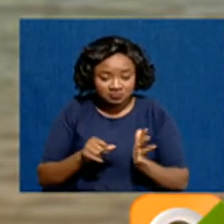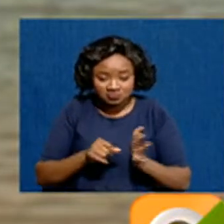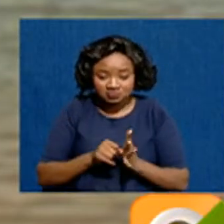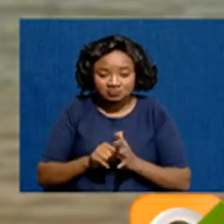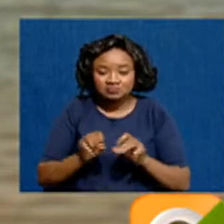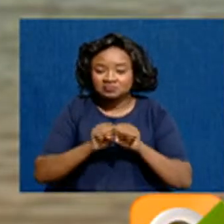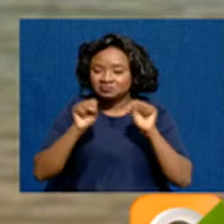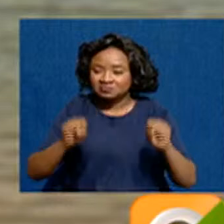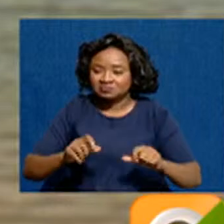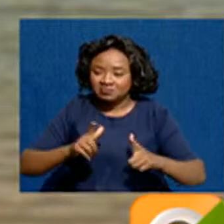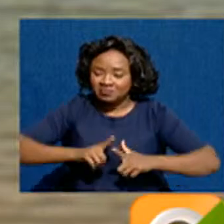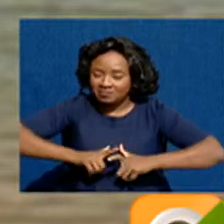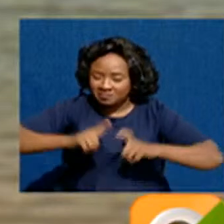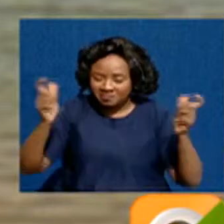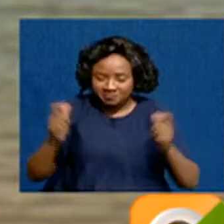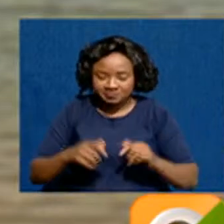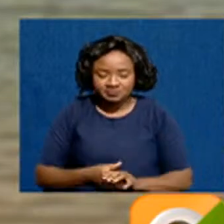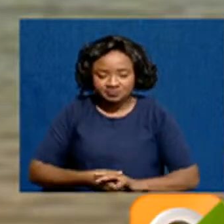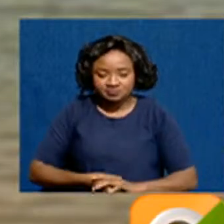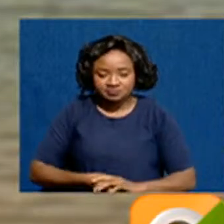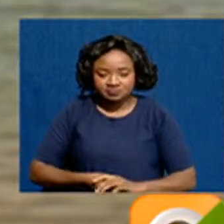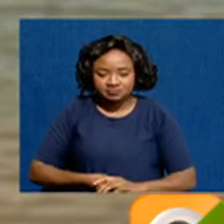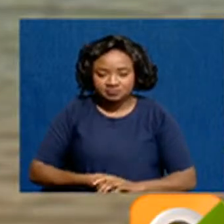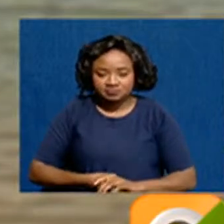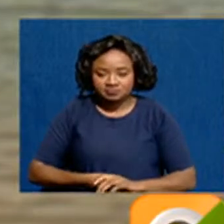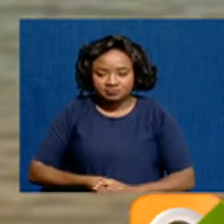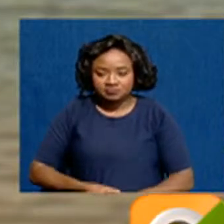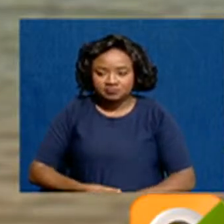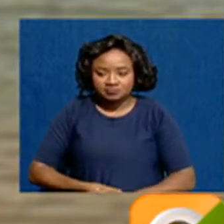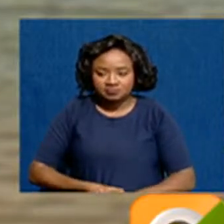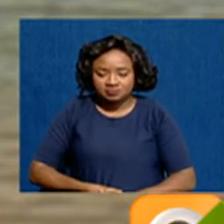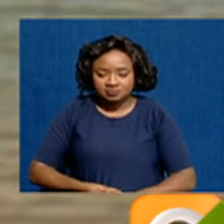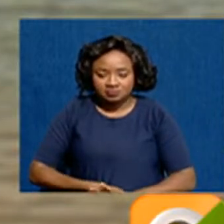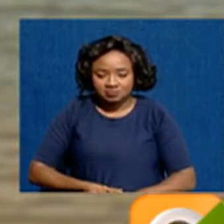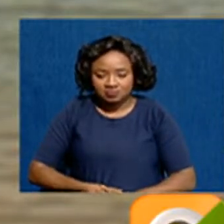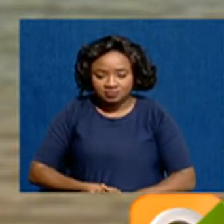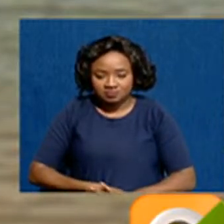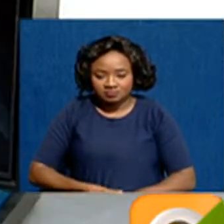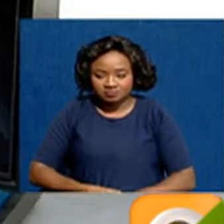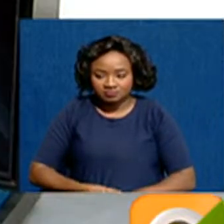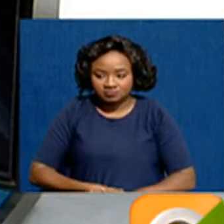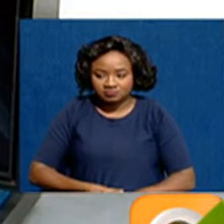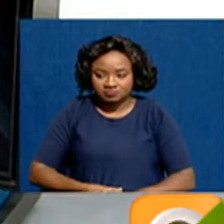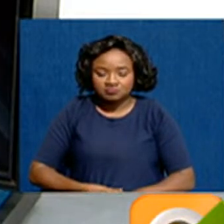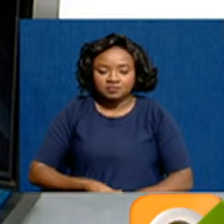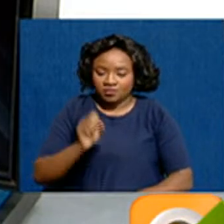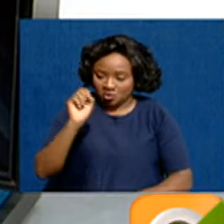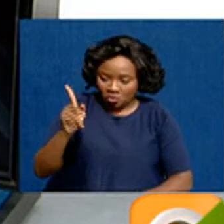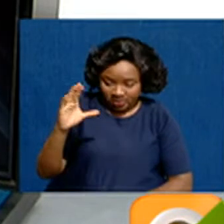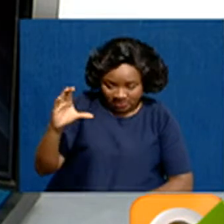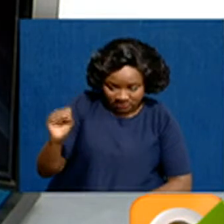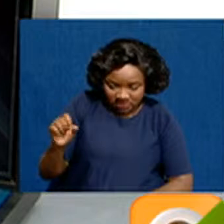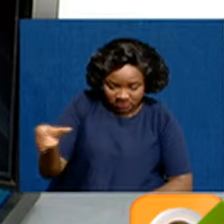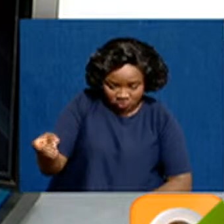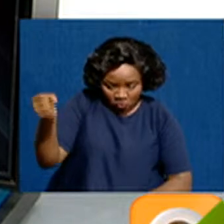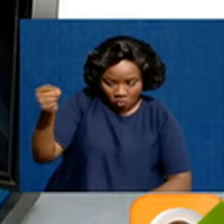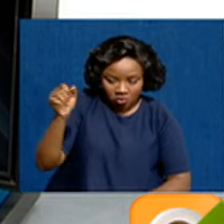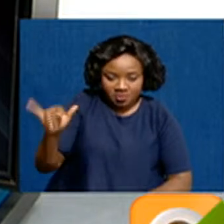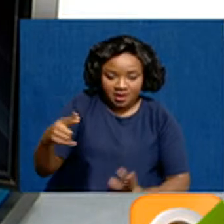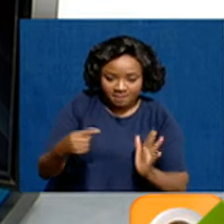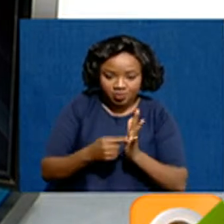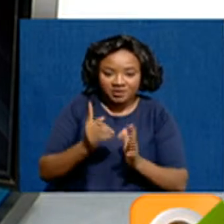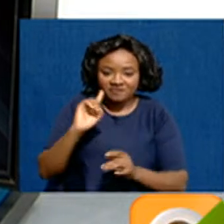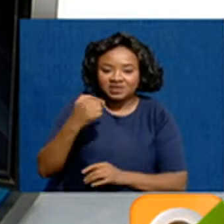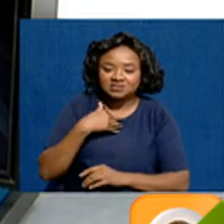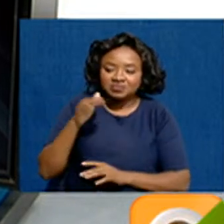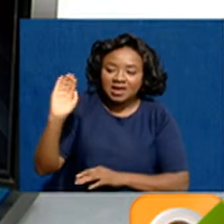right, CS. The bridge of Madogo, between closing to Garissa. Yes. Before we get into that, please answer my